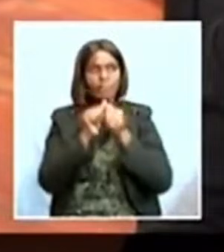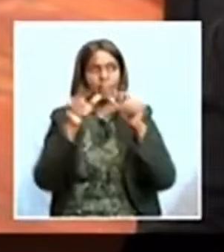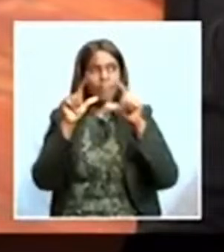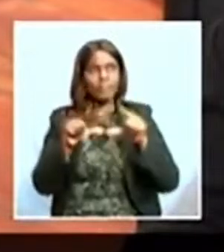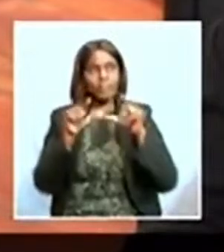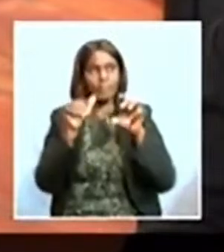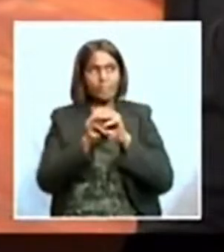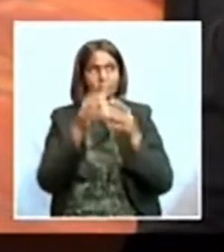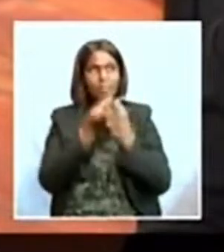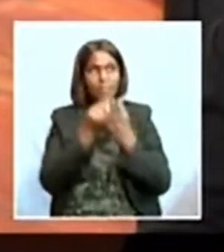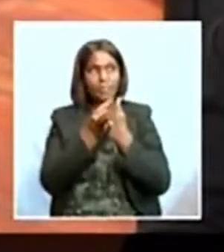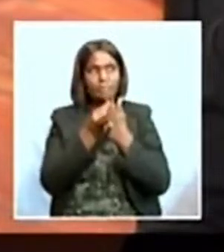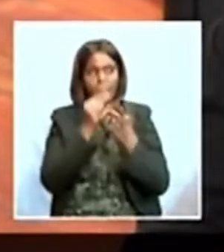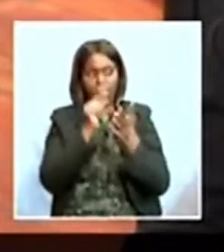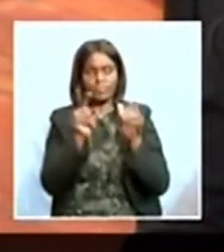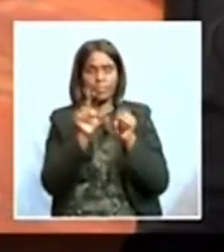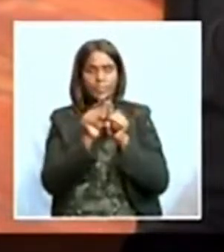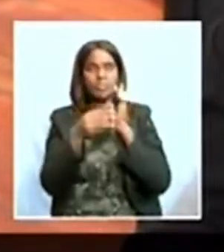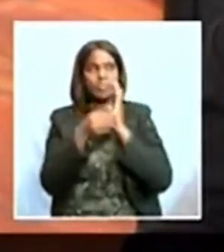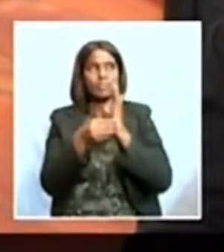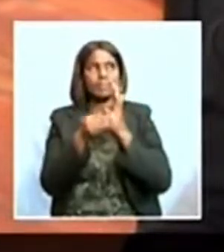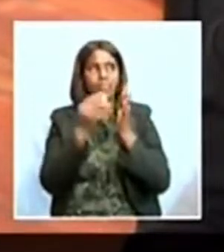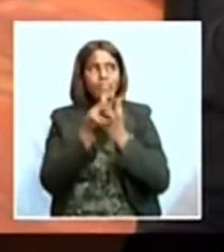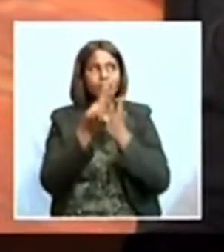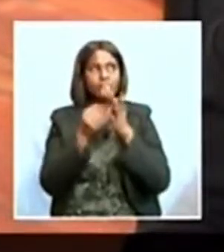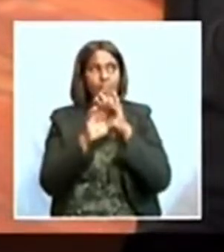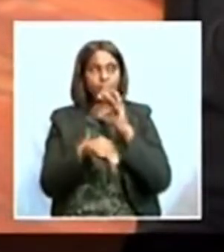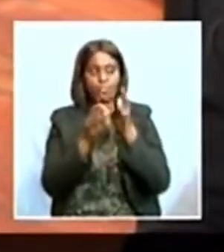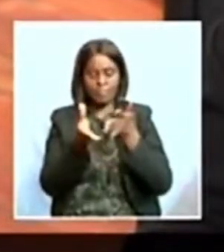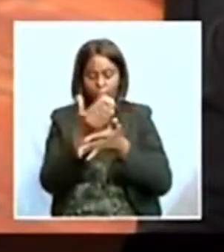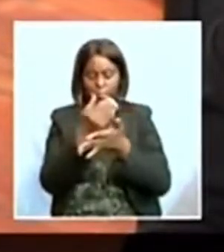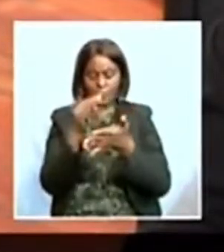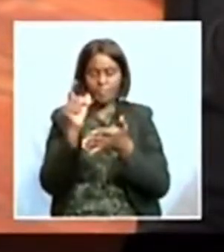survey fees. This led to revenue under collection of